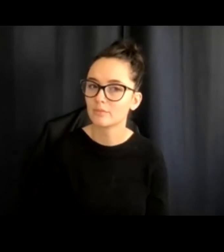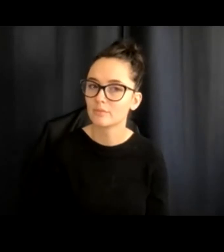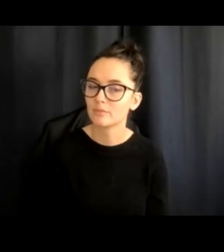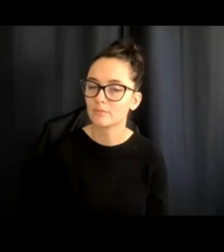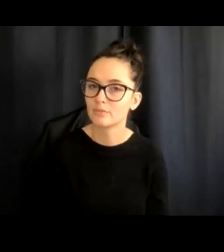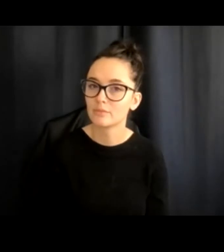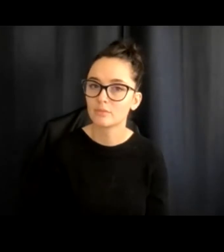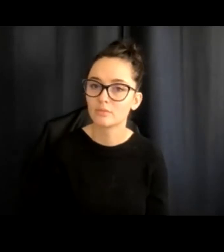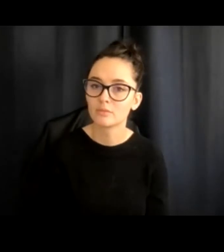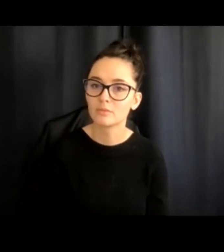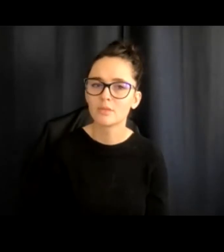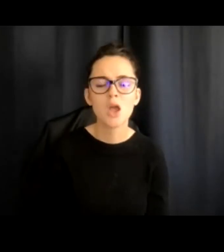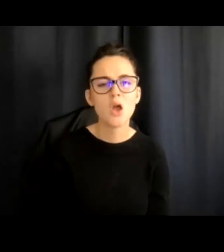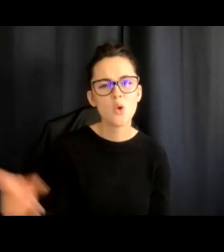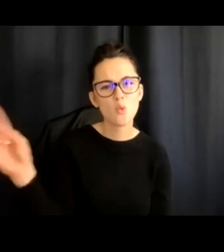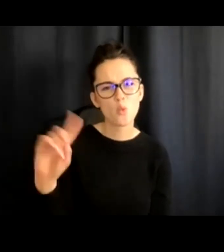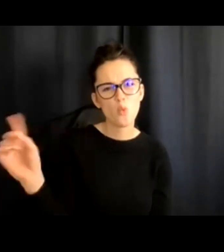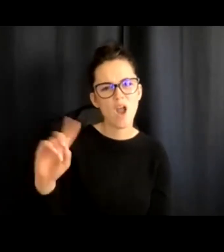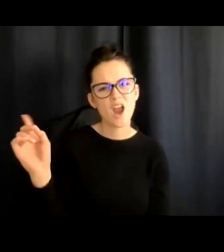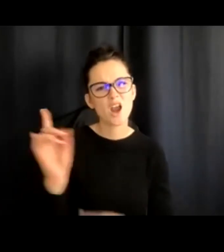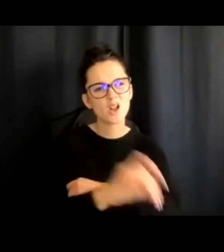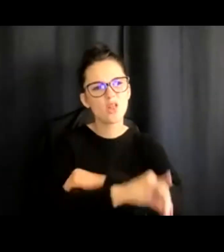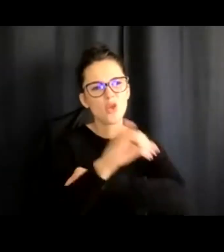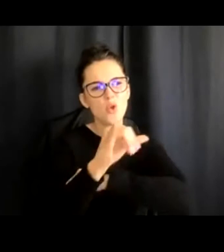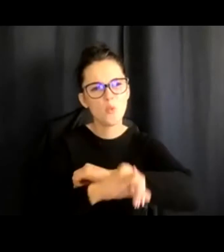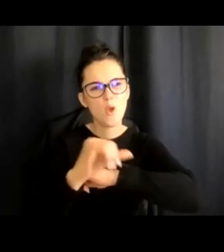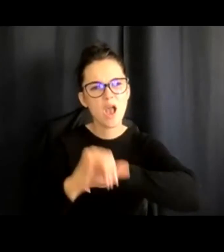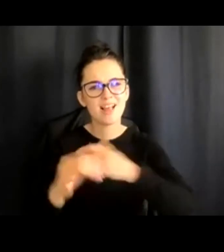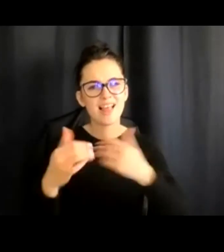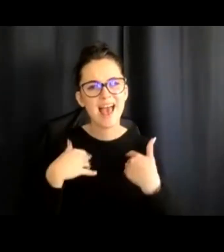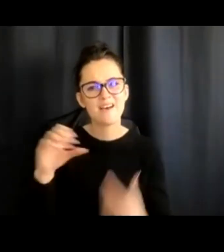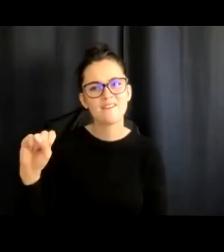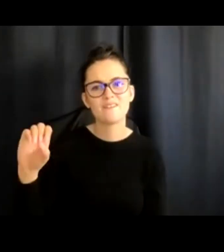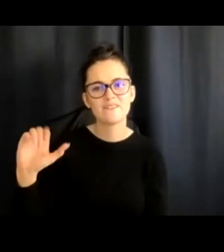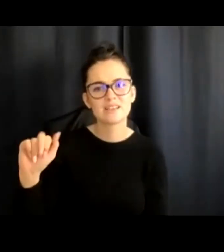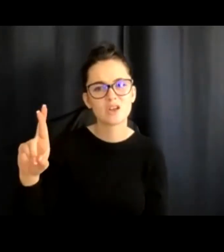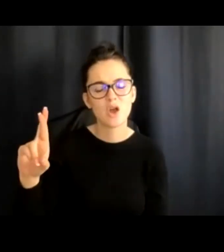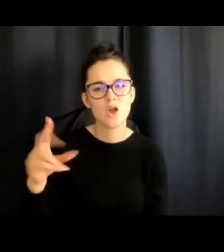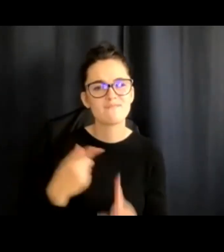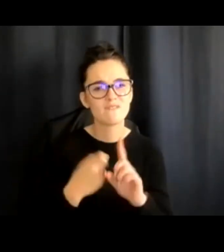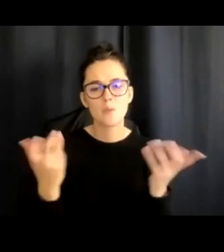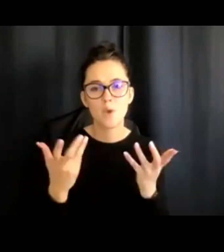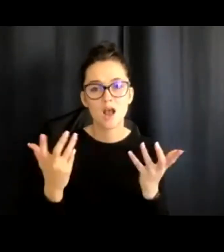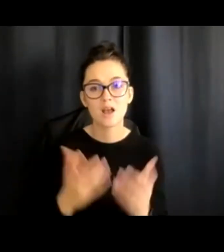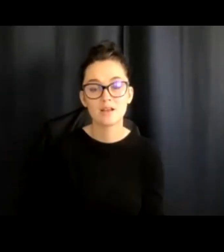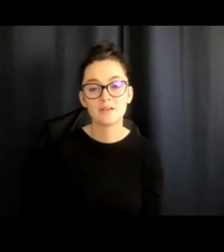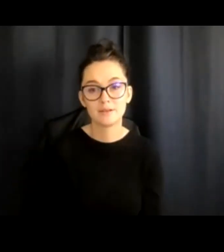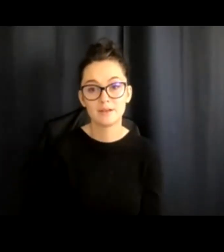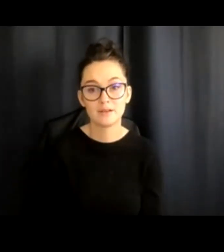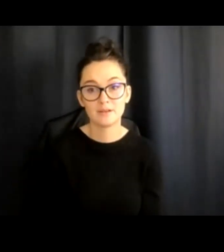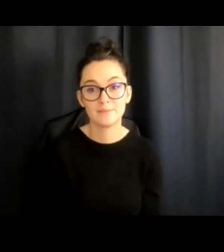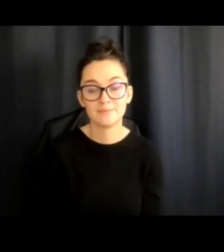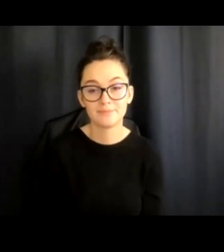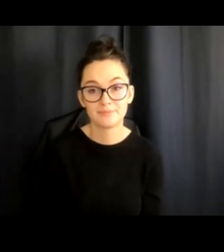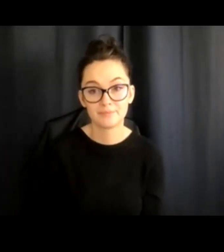the scar thing? Oh, Scarback? Yeah. She got hit by an exploding harpoon.